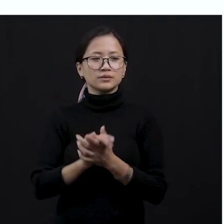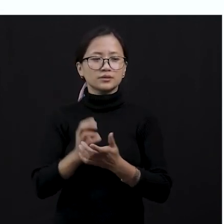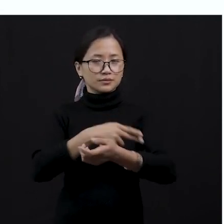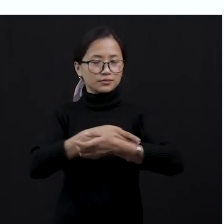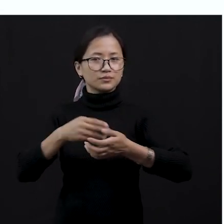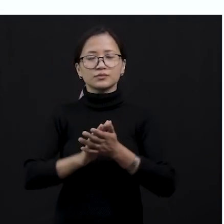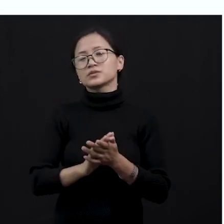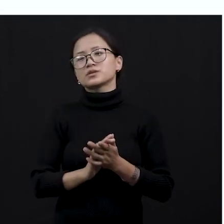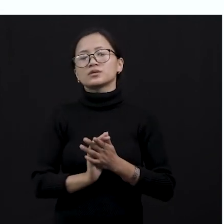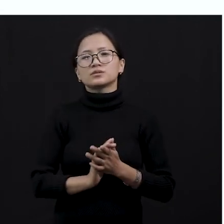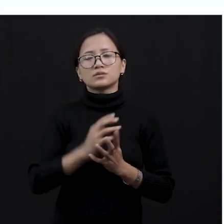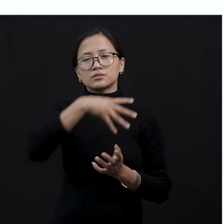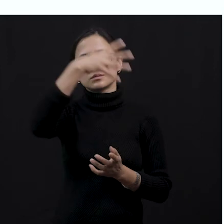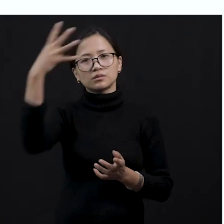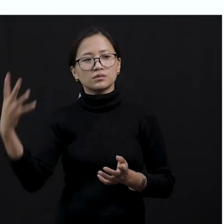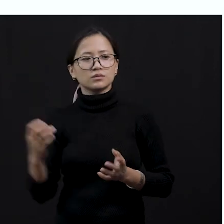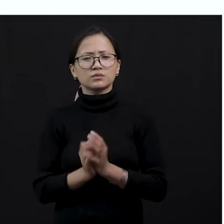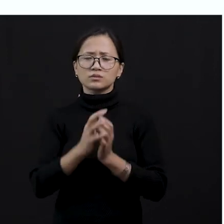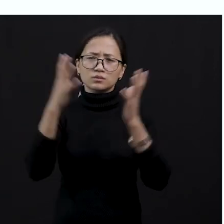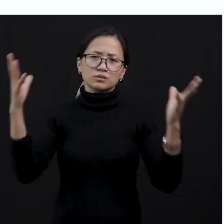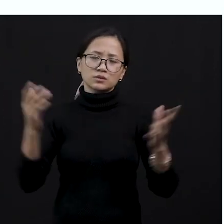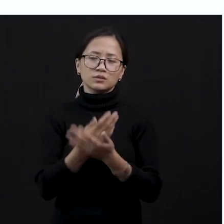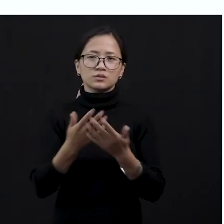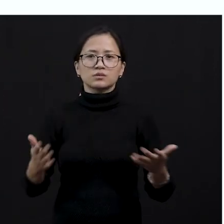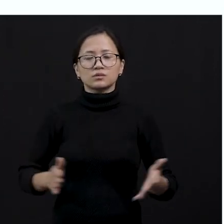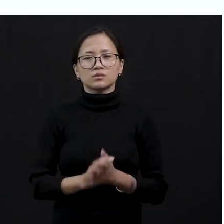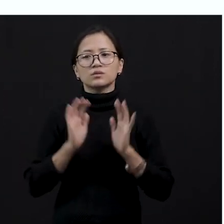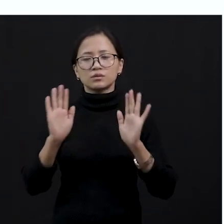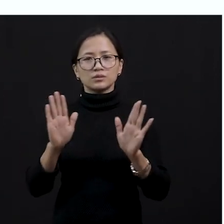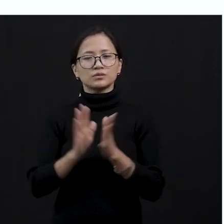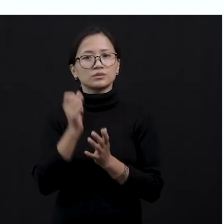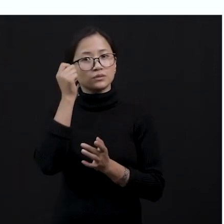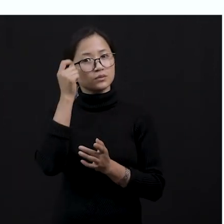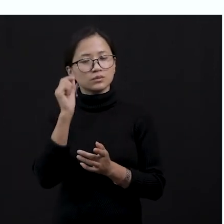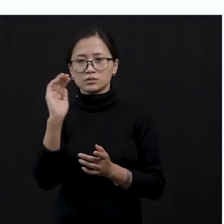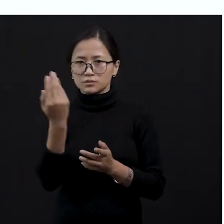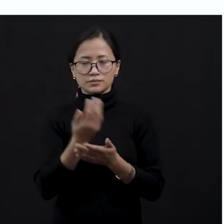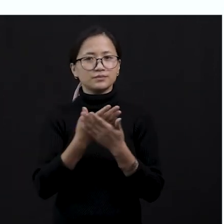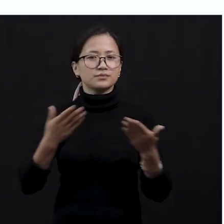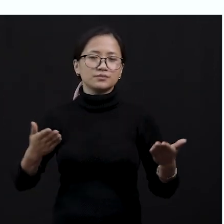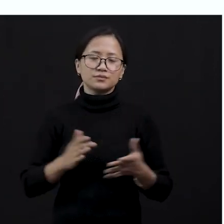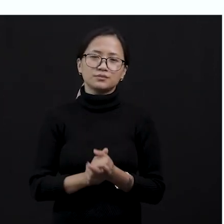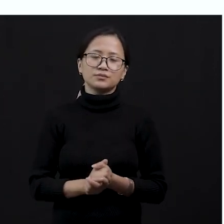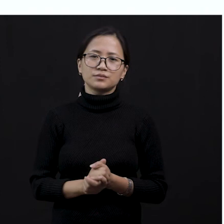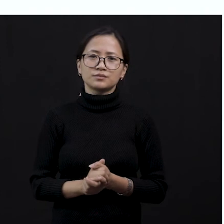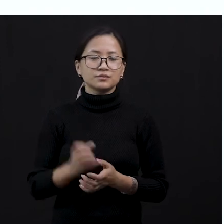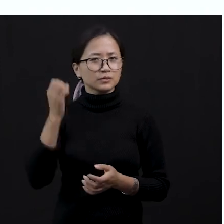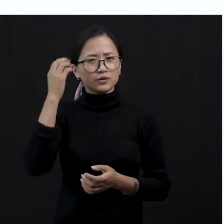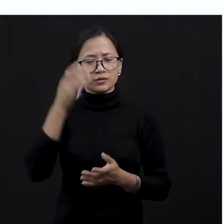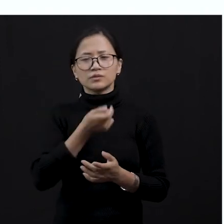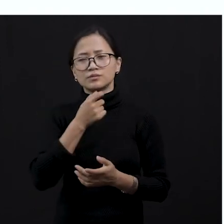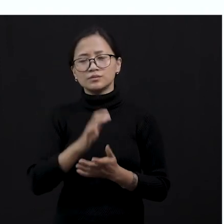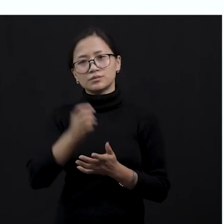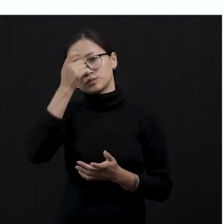the colors in a rainbow also, right? We have learned many things today, so I hope you all have understood something, right? If you have any